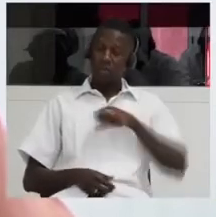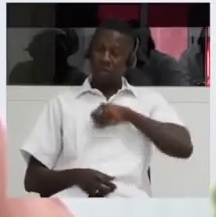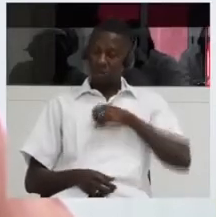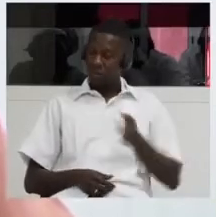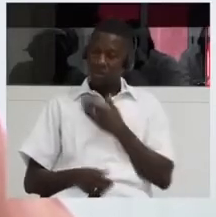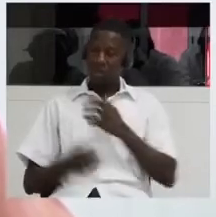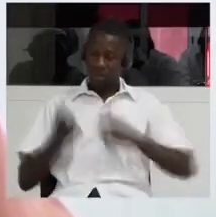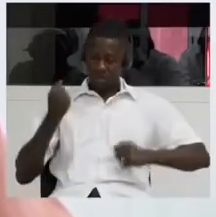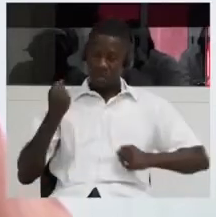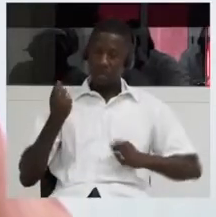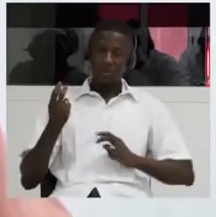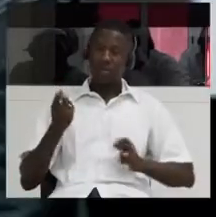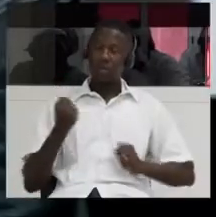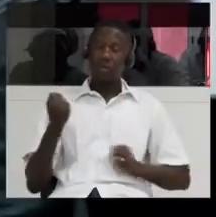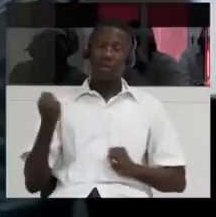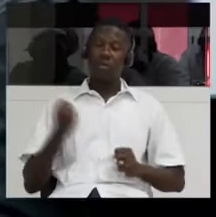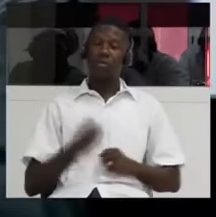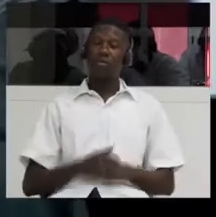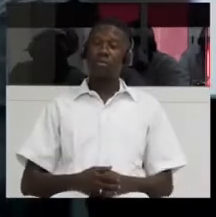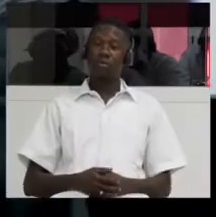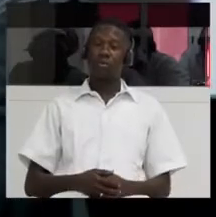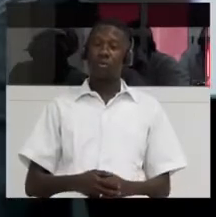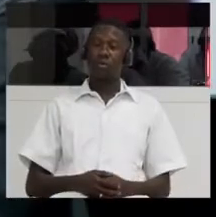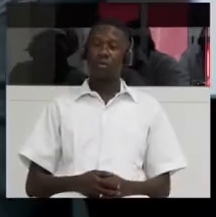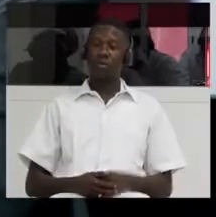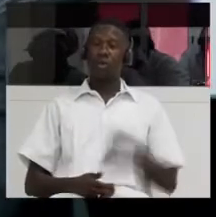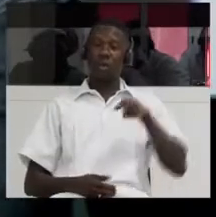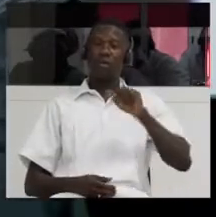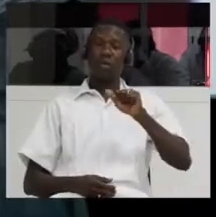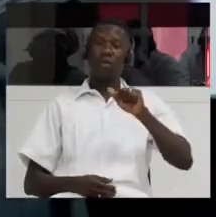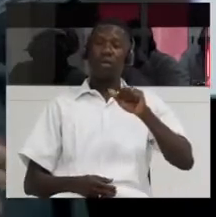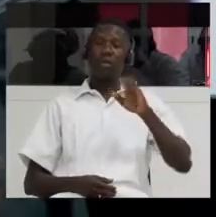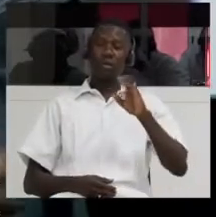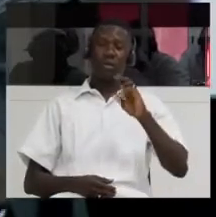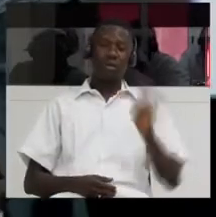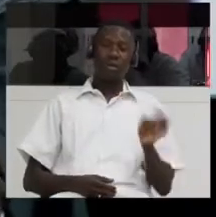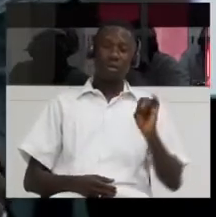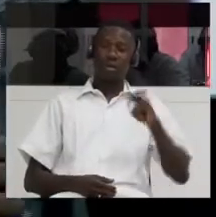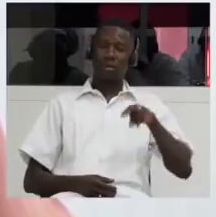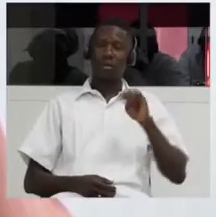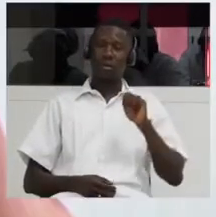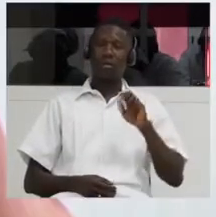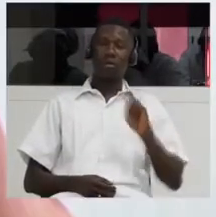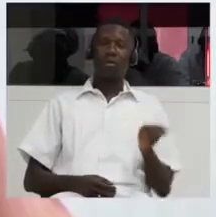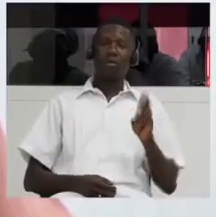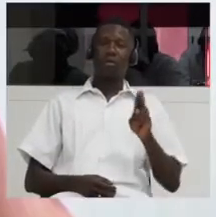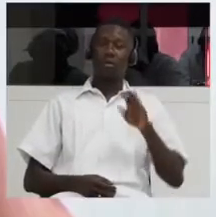So what do you mean by a machine gun? Can you tell us about this type of weapon?